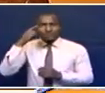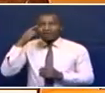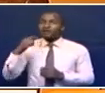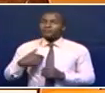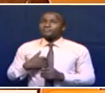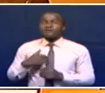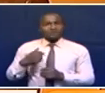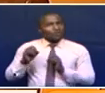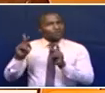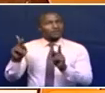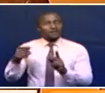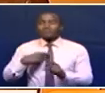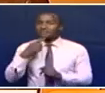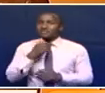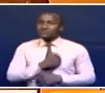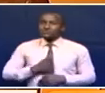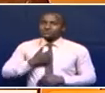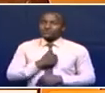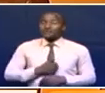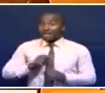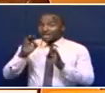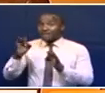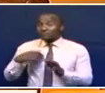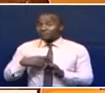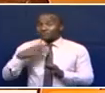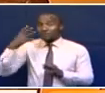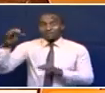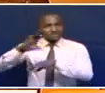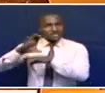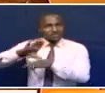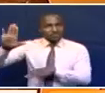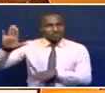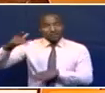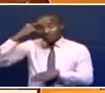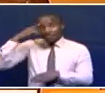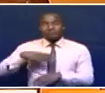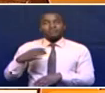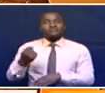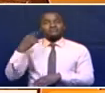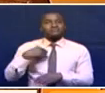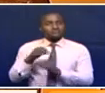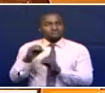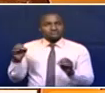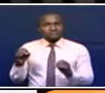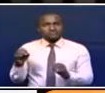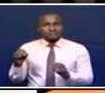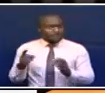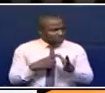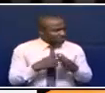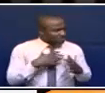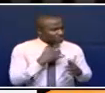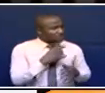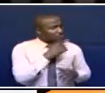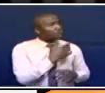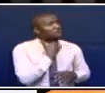it up. And I said, I'm sorry to Kennedy. I actually went to his local church because people misunderstood me. And all of a sudden, people said you